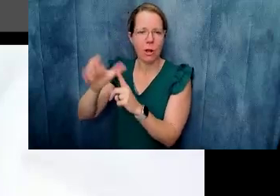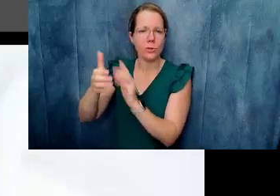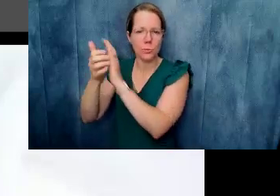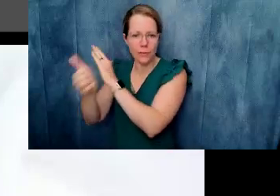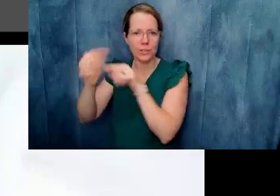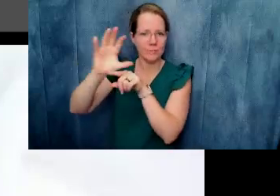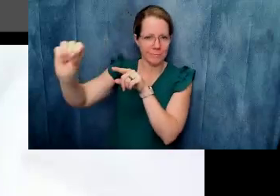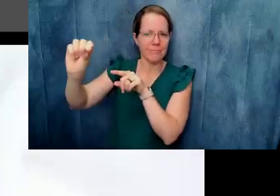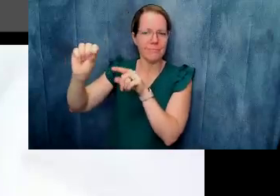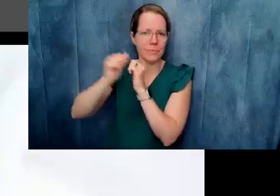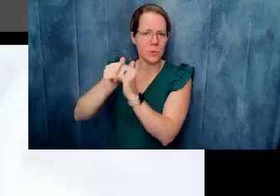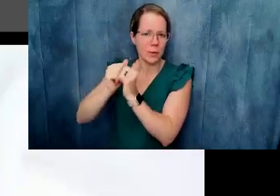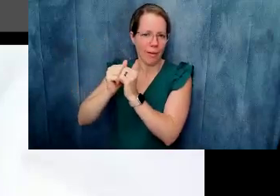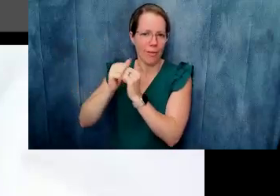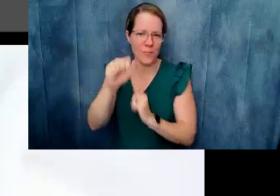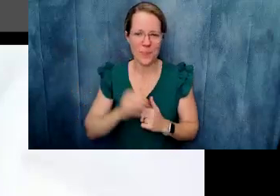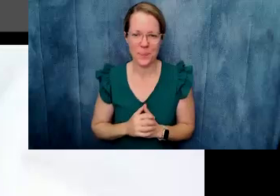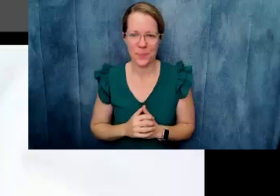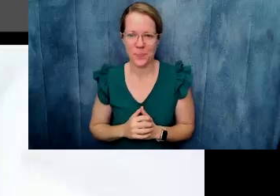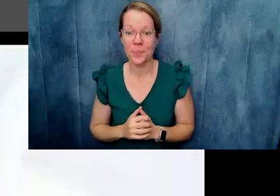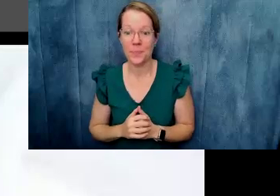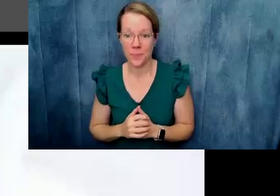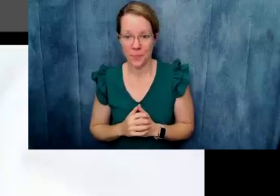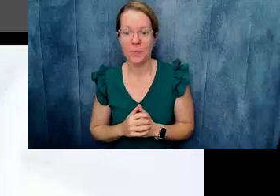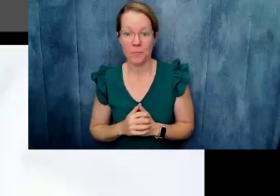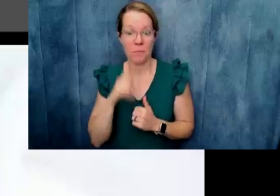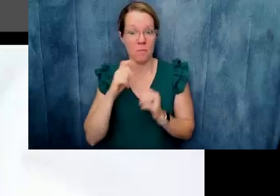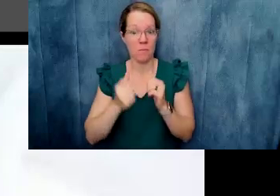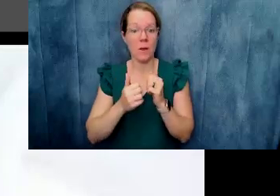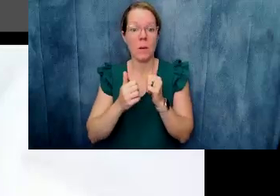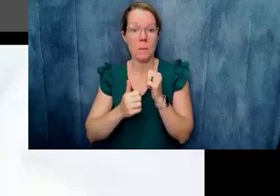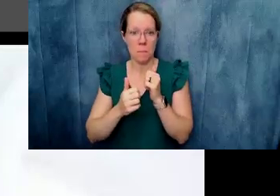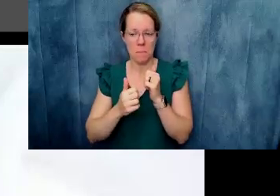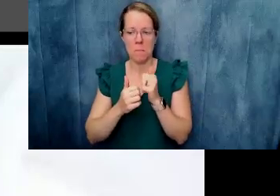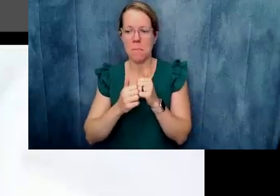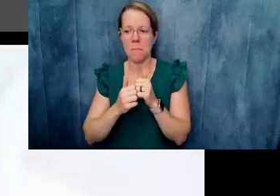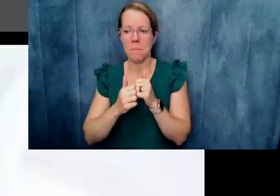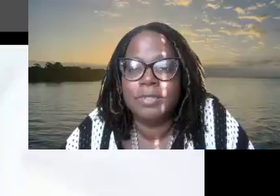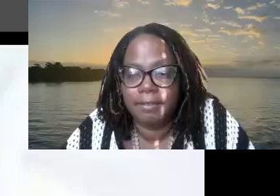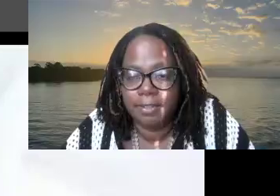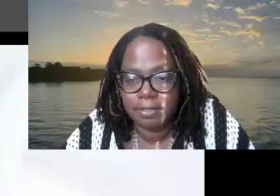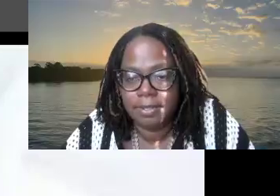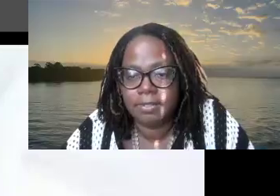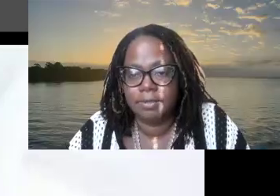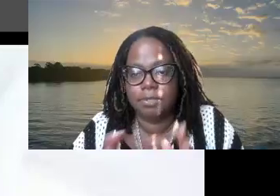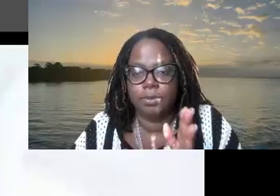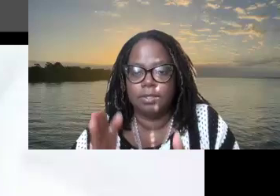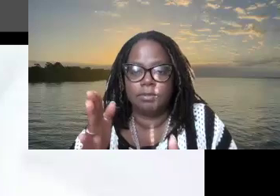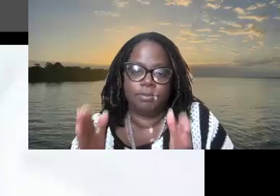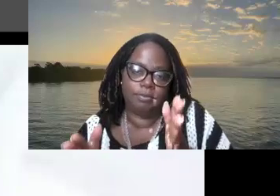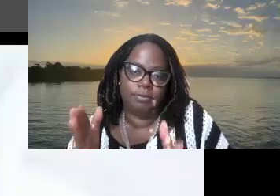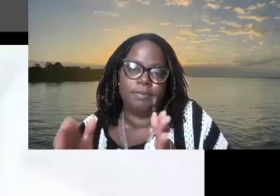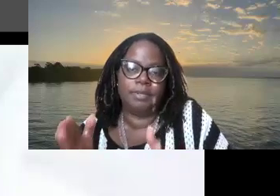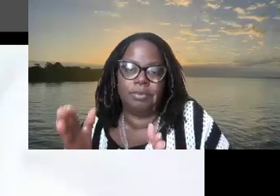cultural proficiency and cultural competence. But again, the most important there is it's resourced, and you're beginning to become advocates, right? So the